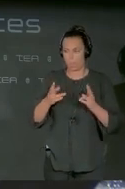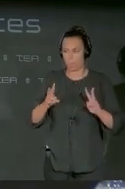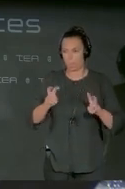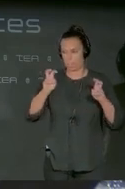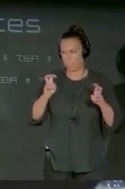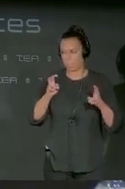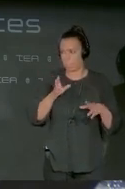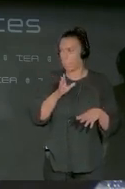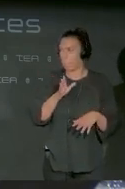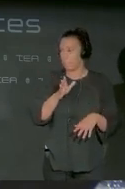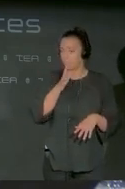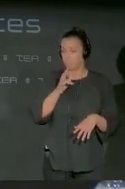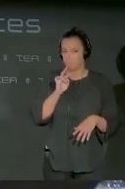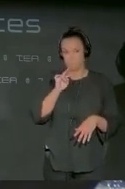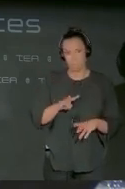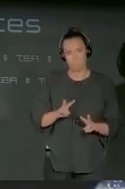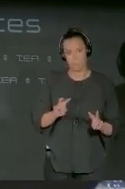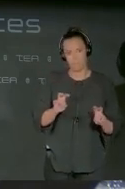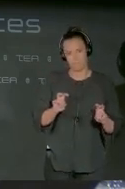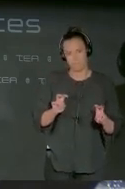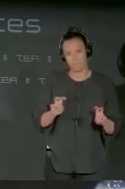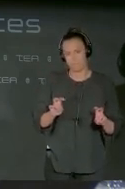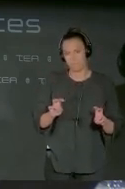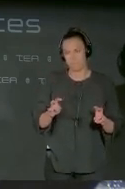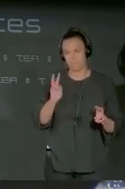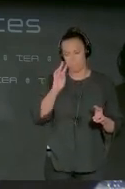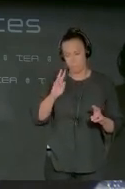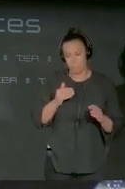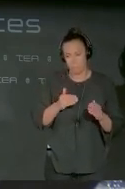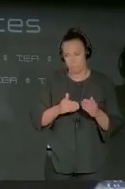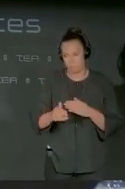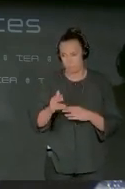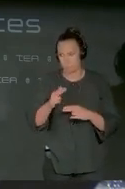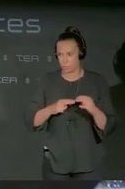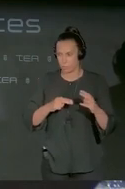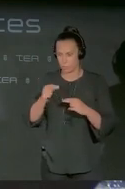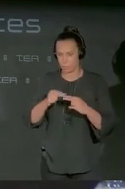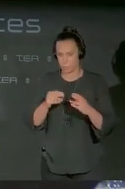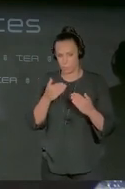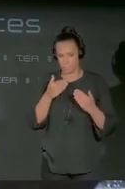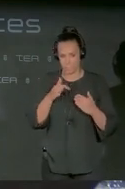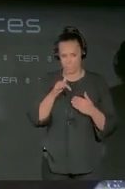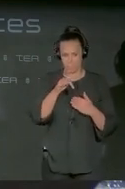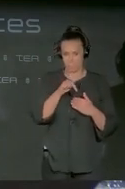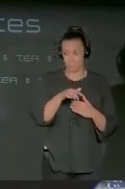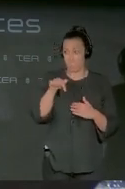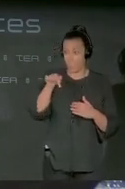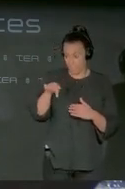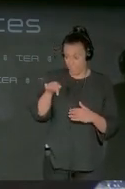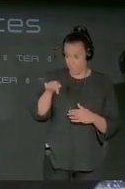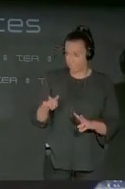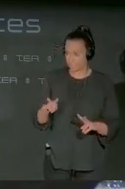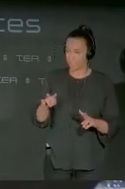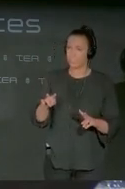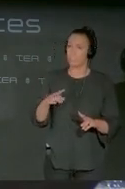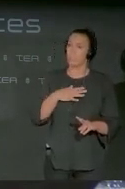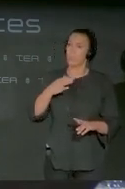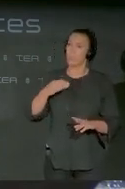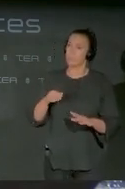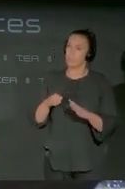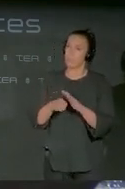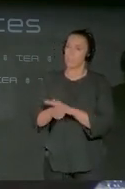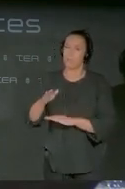And that's also the area that is extremely challenging to have funding for. Being it you're playing with